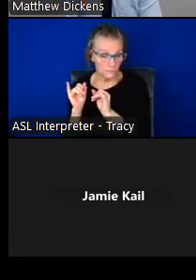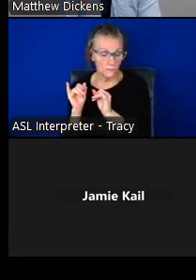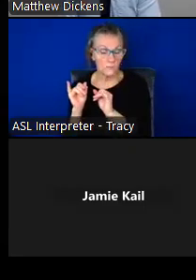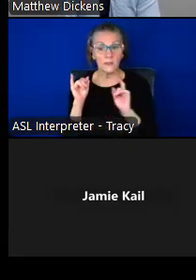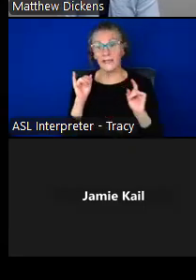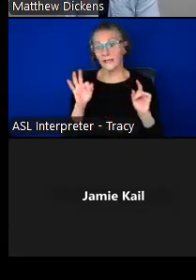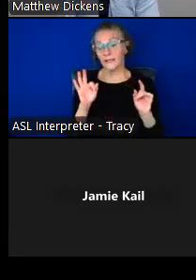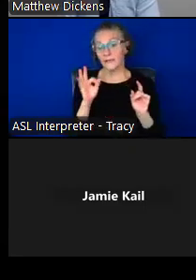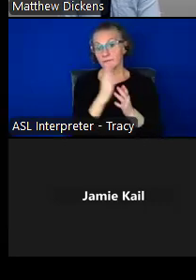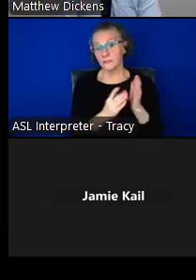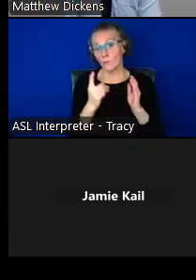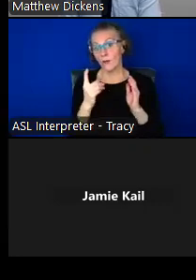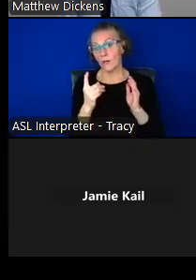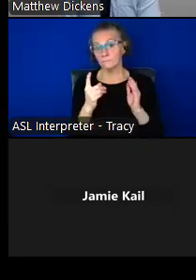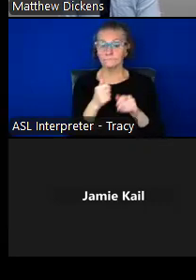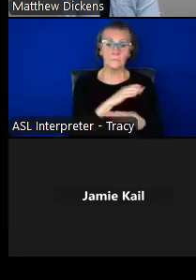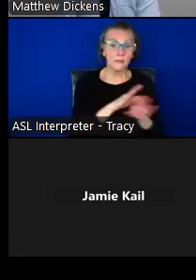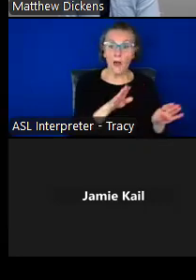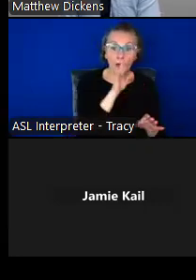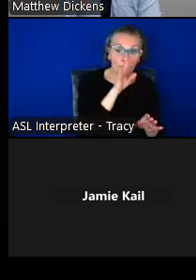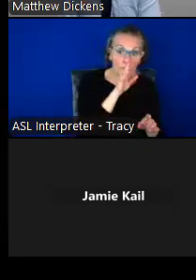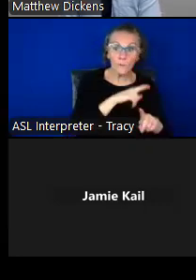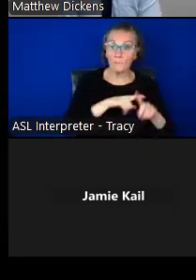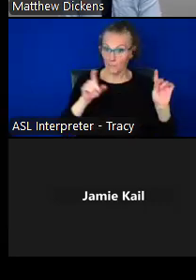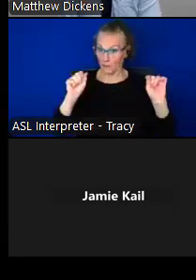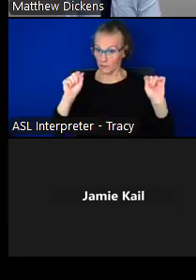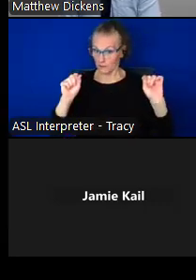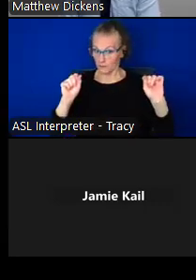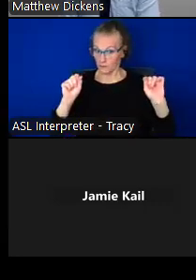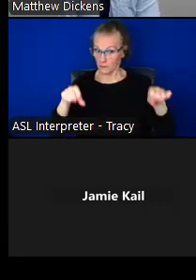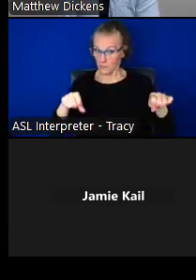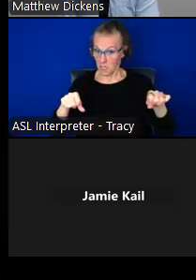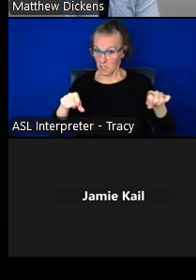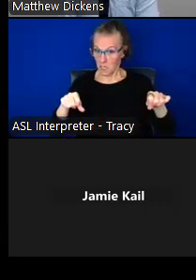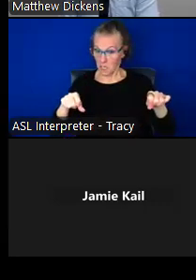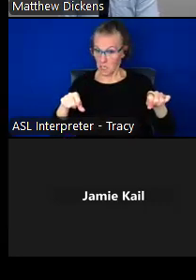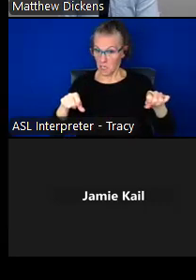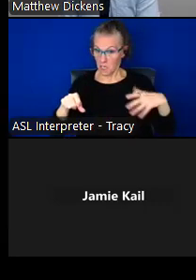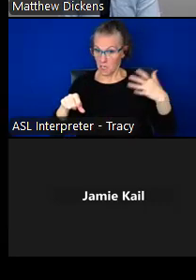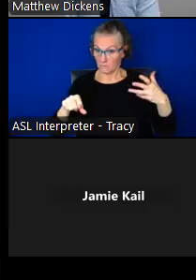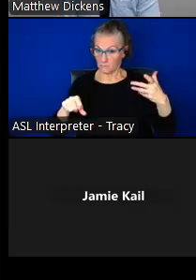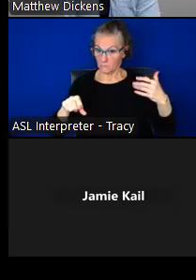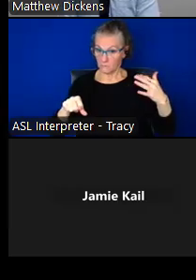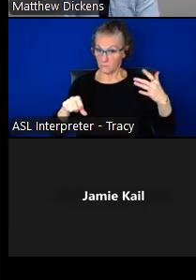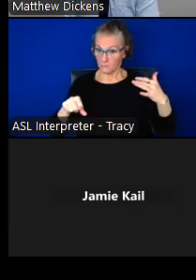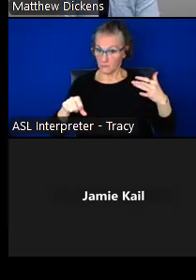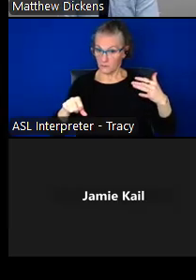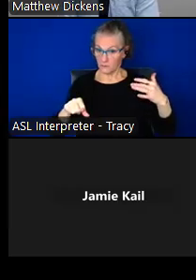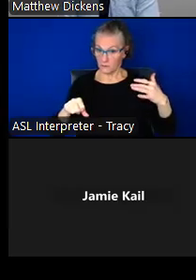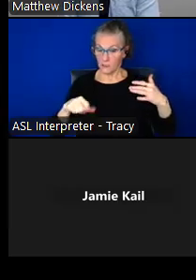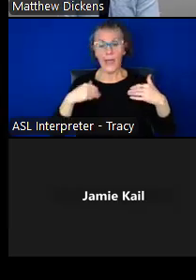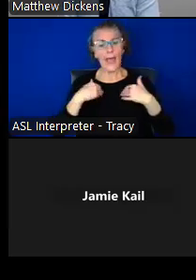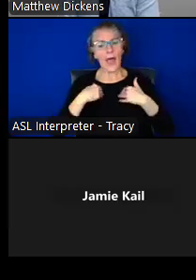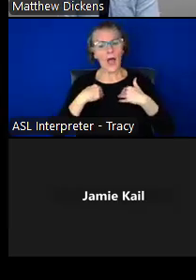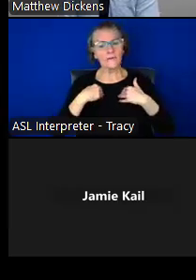If somebody is nonverbal but able to, you know, voice cognitively or have the